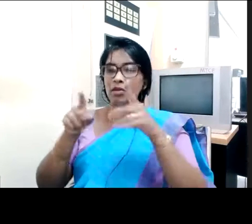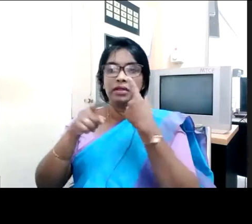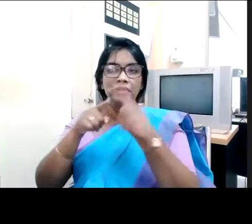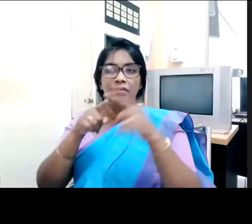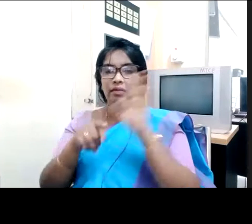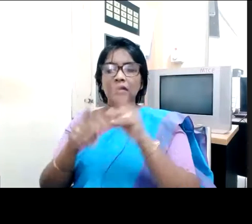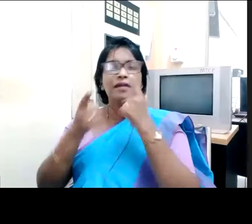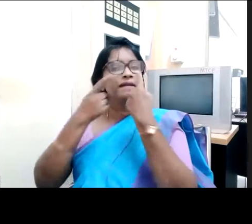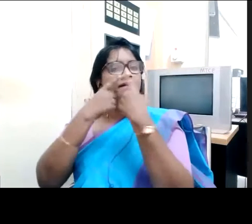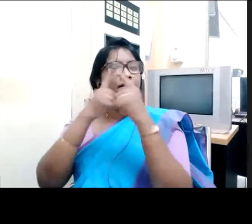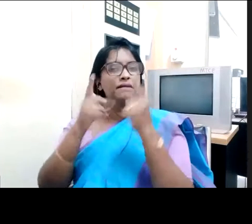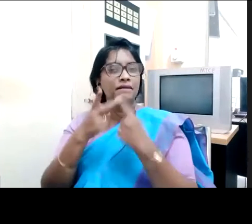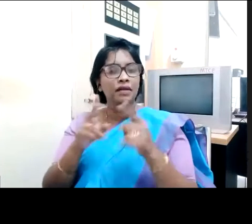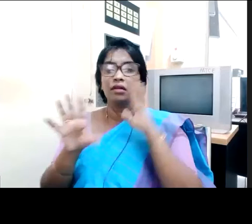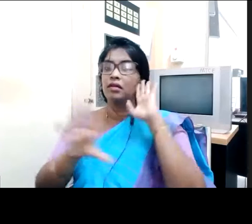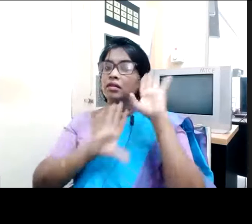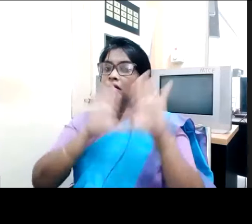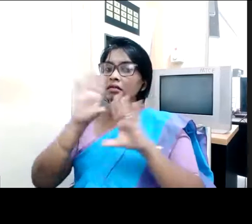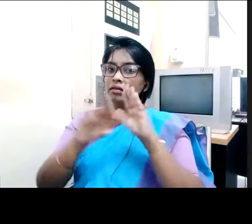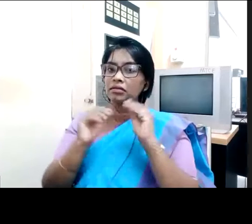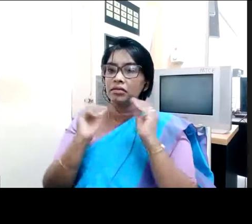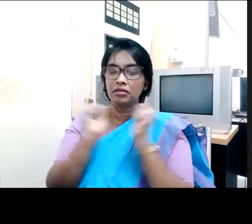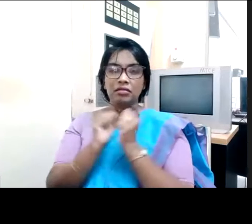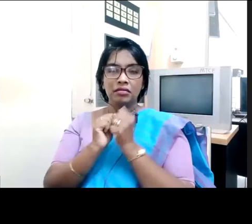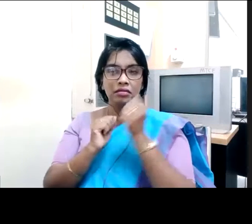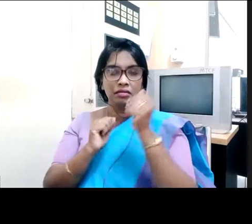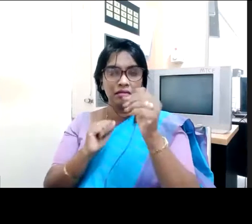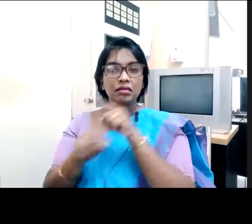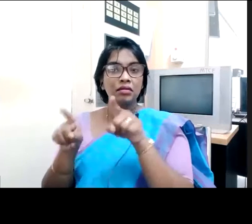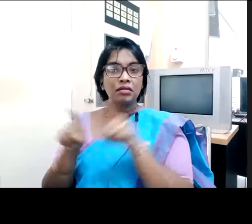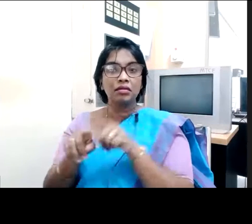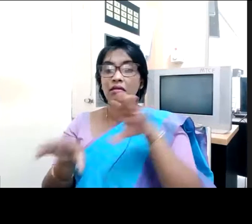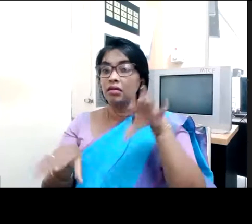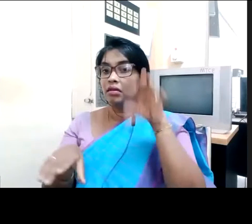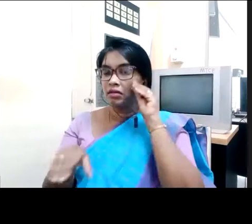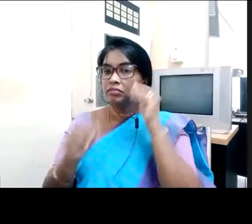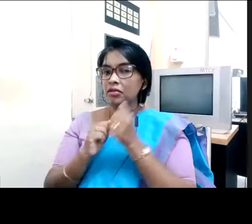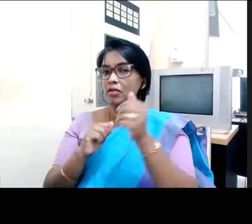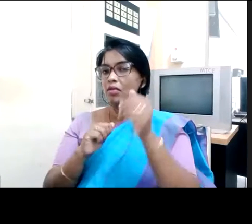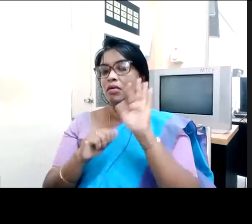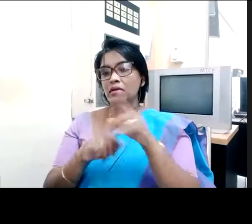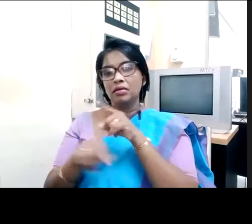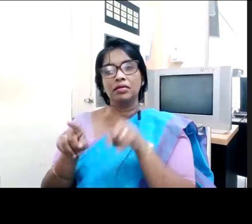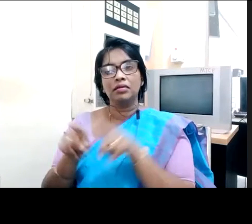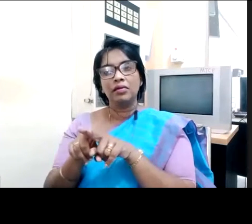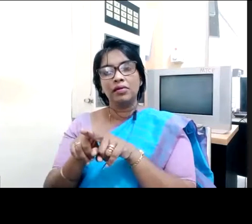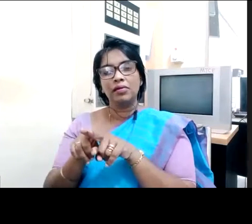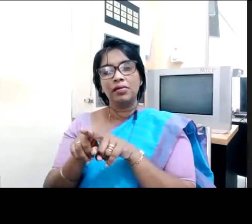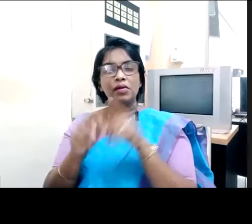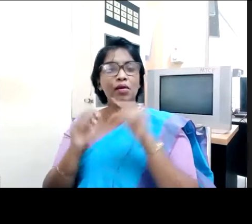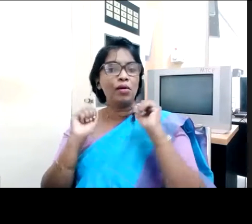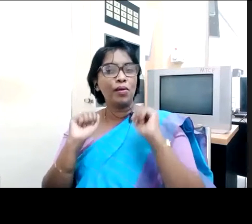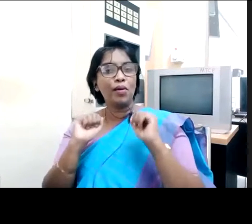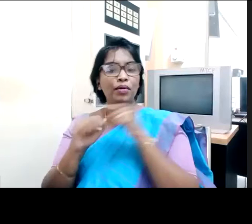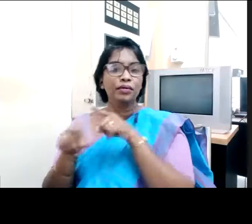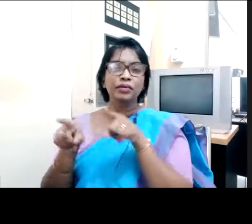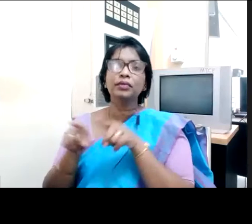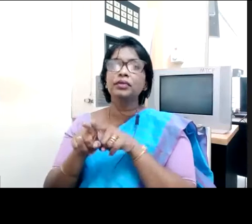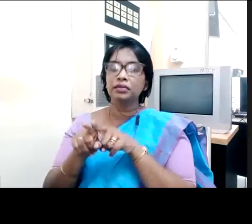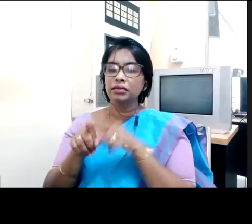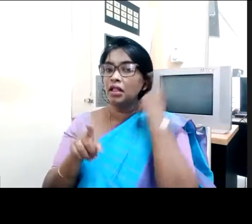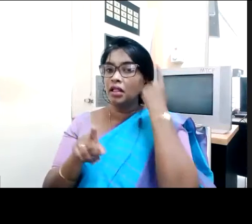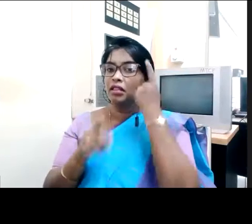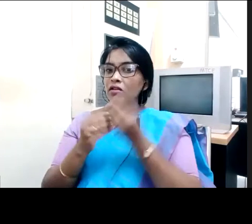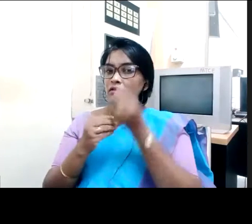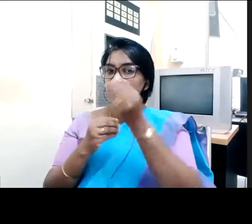that understanding has to come through. And probably that's what we look like, okay, how we inculcate the skill set in